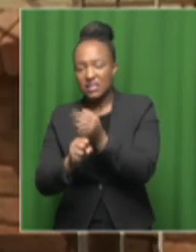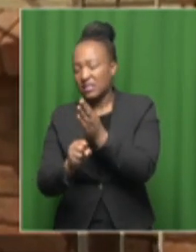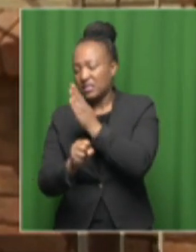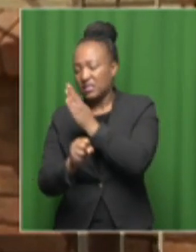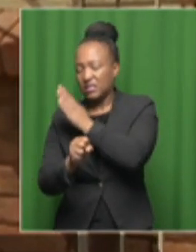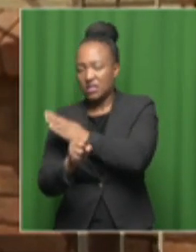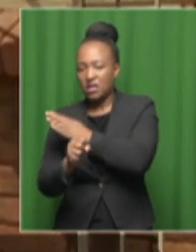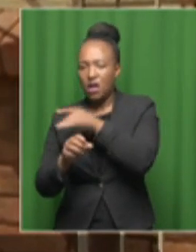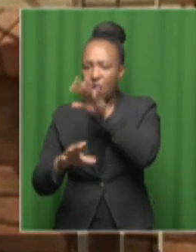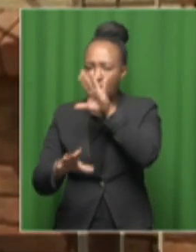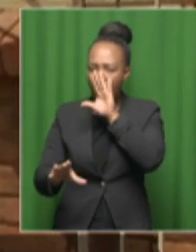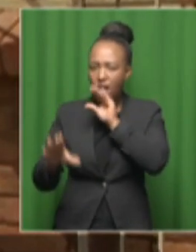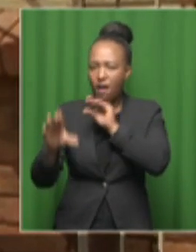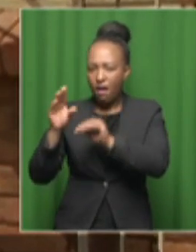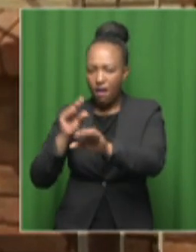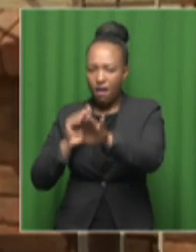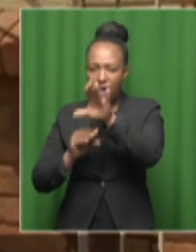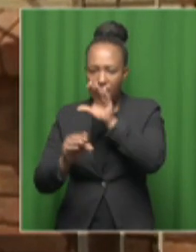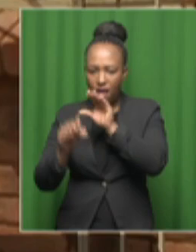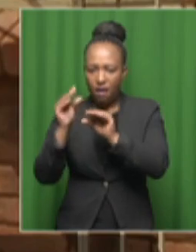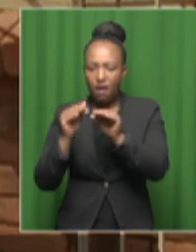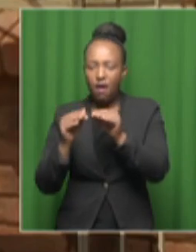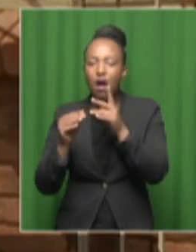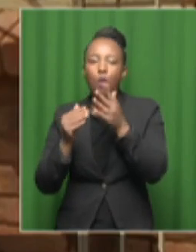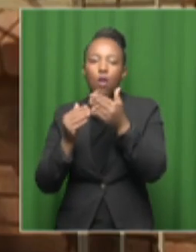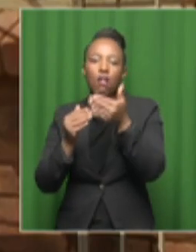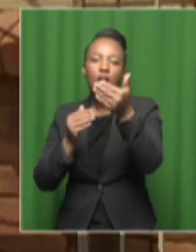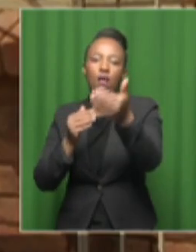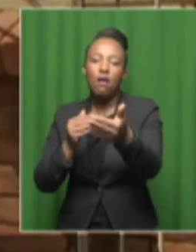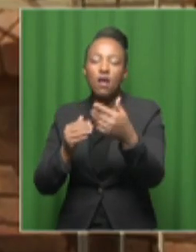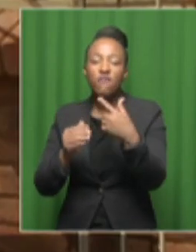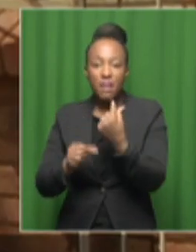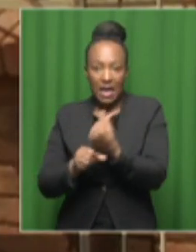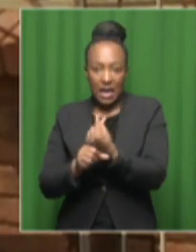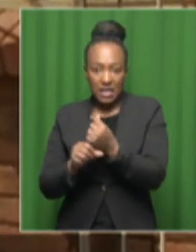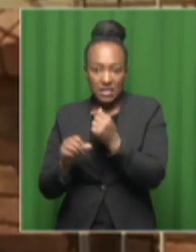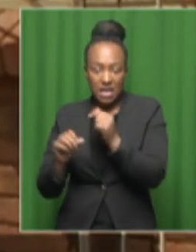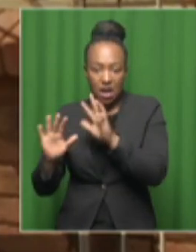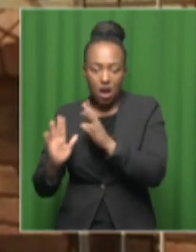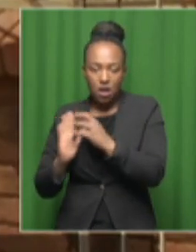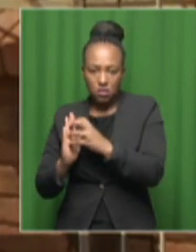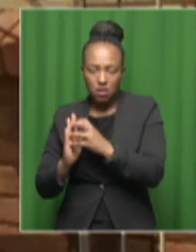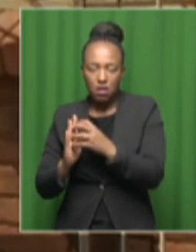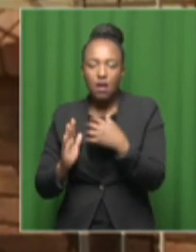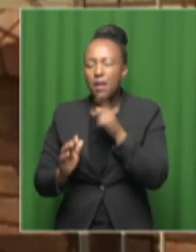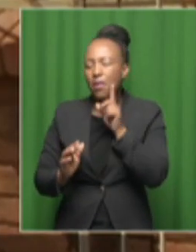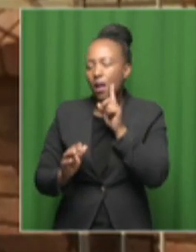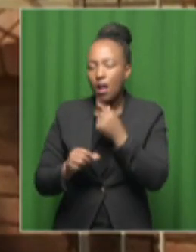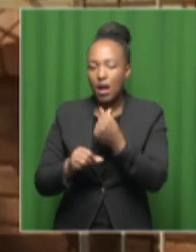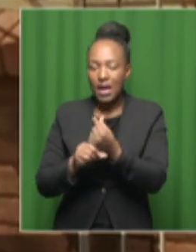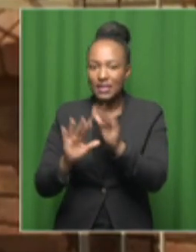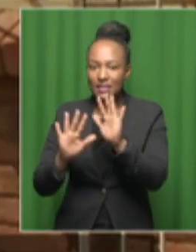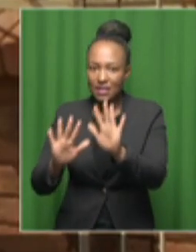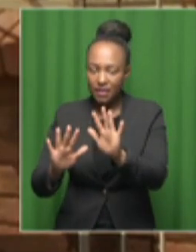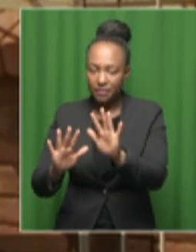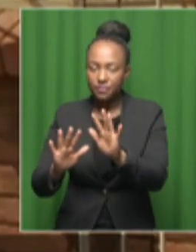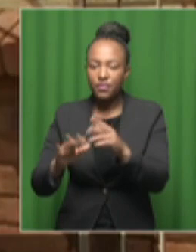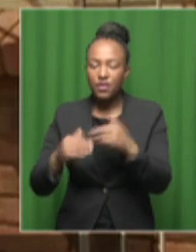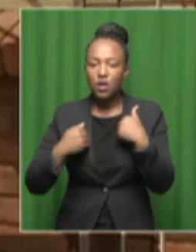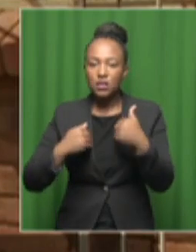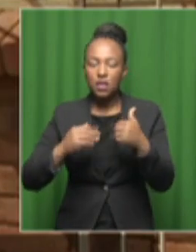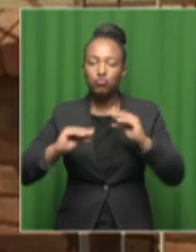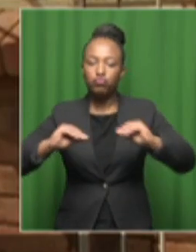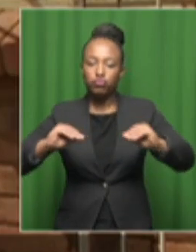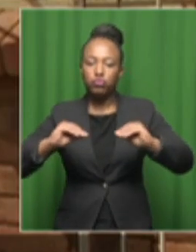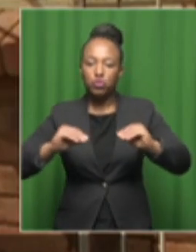grades that were in front of me. Like, maybe if I was in grade 9, I'll try grade 10 maths and all that, but when I started teaching, it